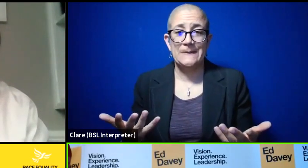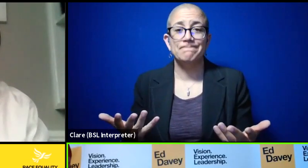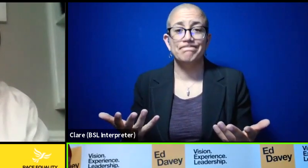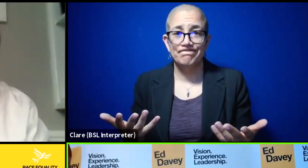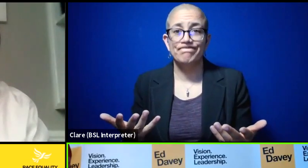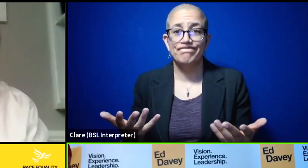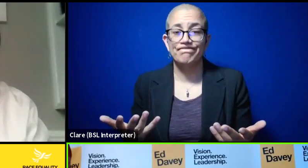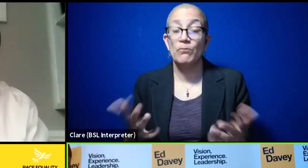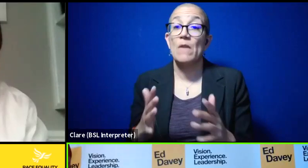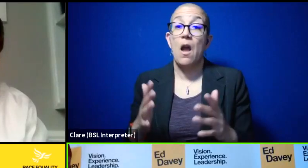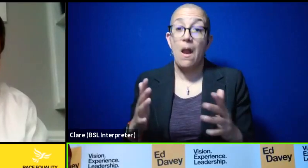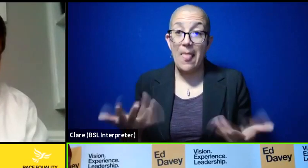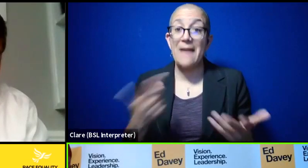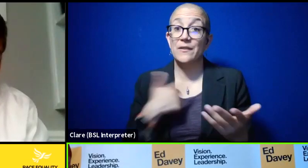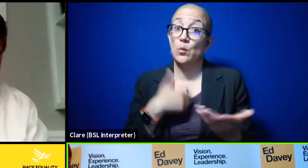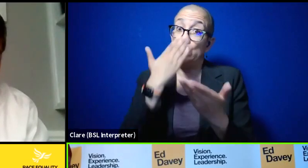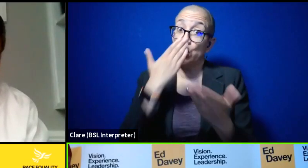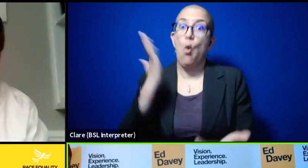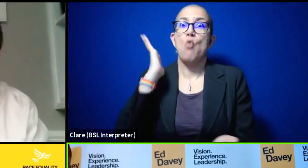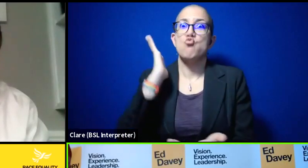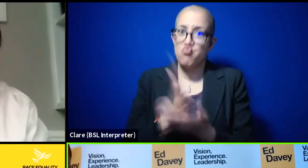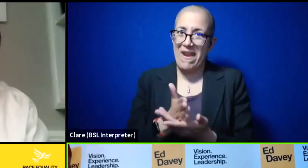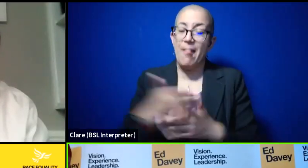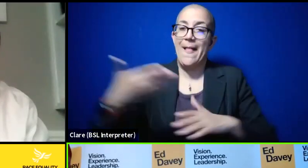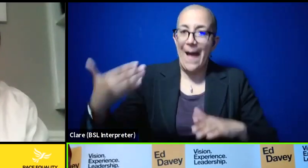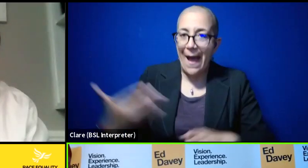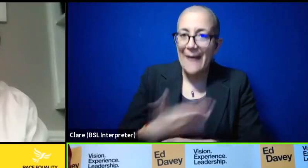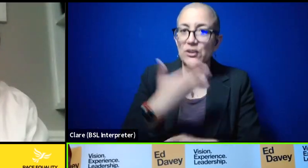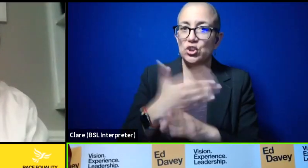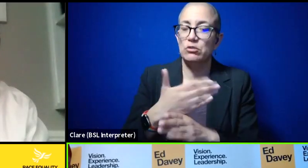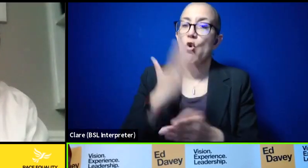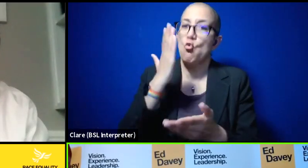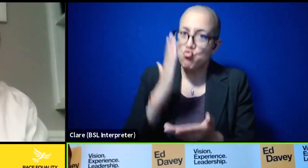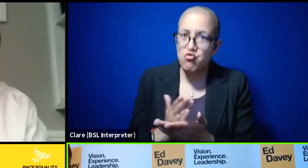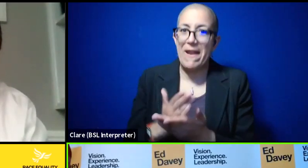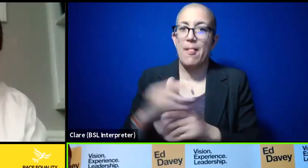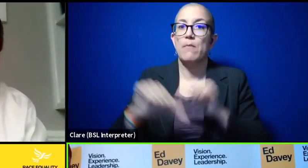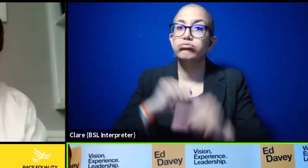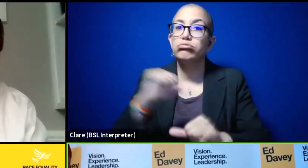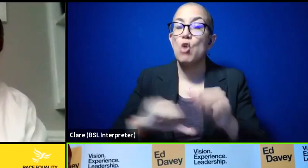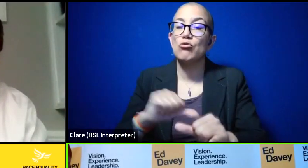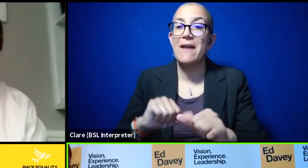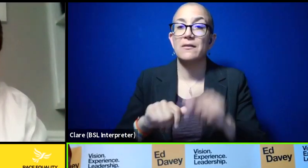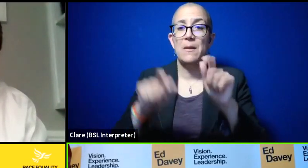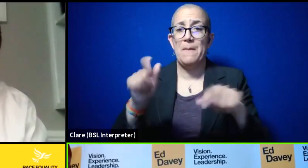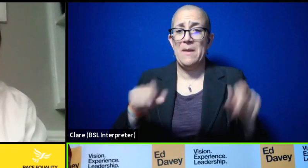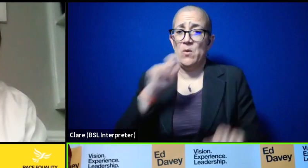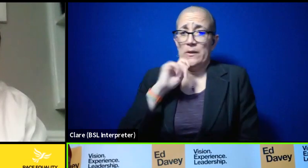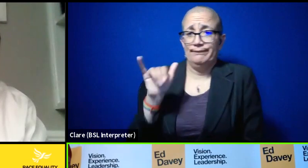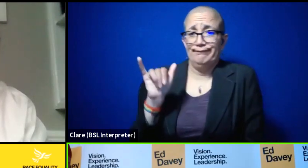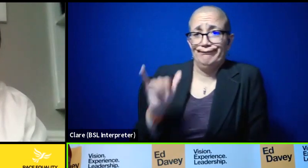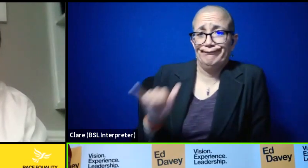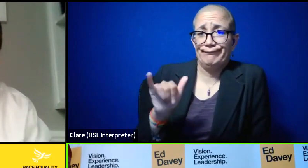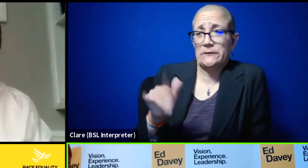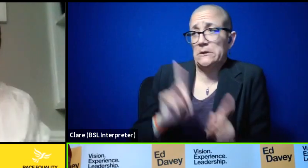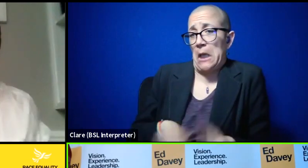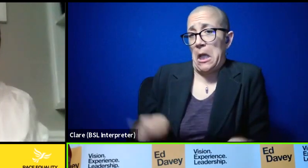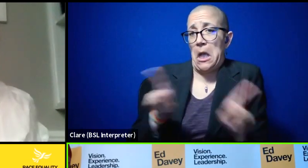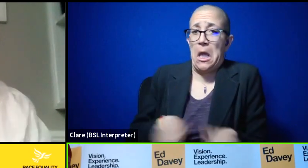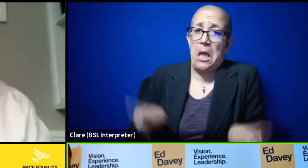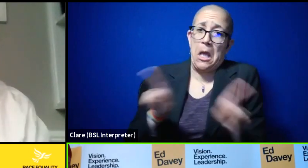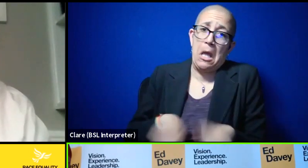unless we can show real action and real progress, people are going to be very cynical and say we've heard it all before.